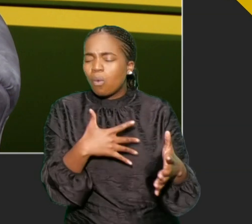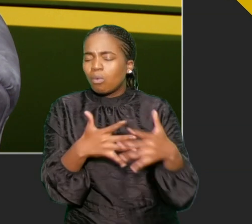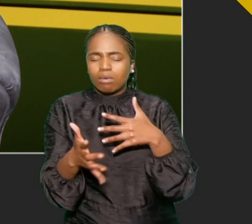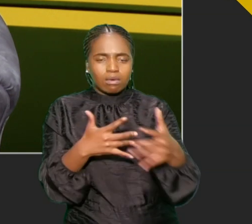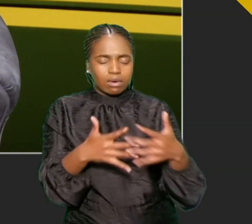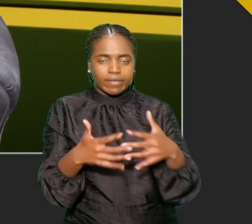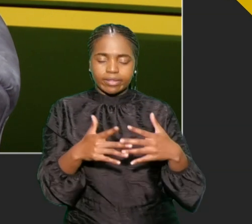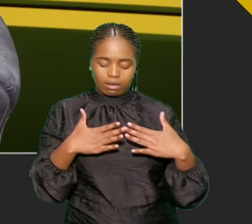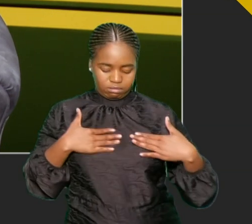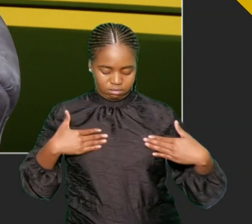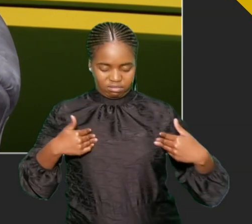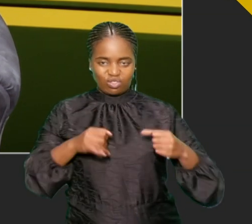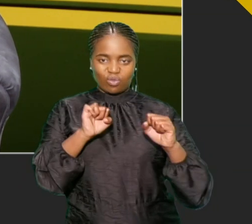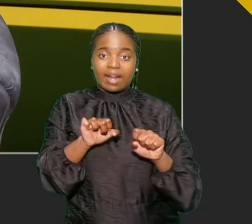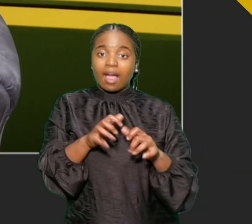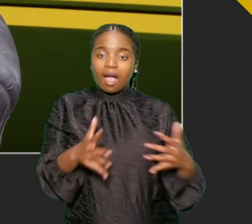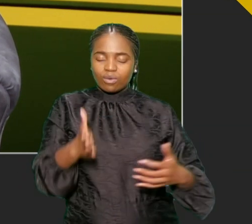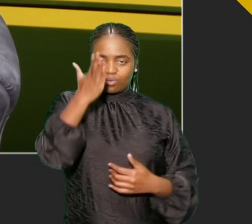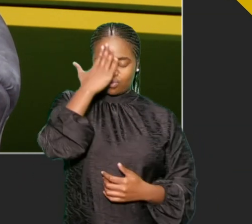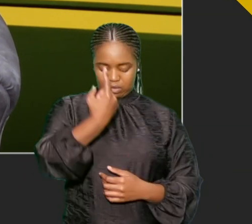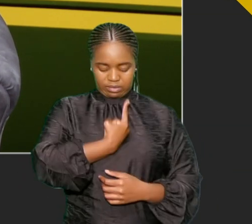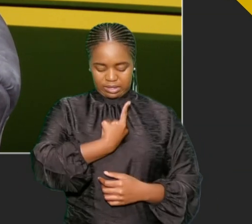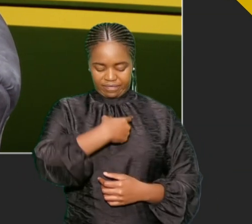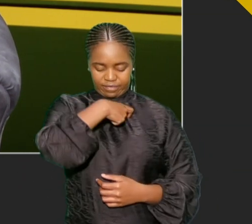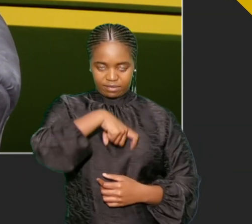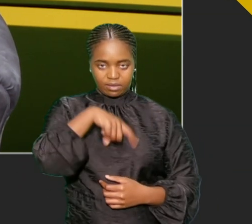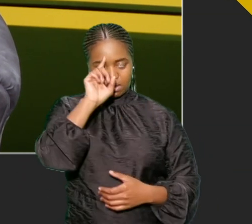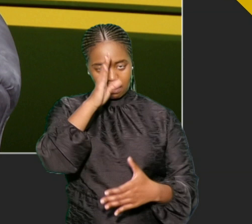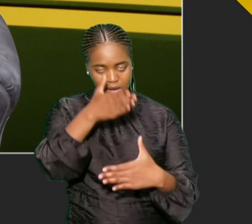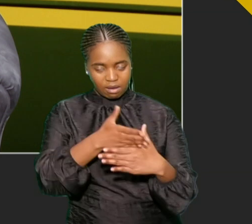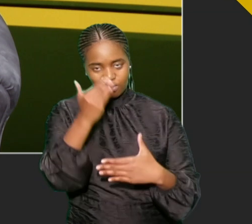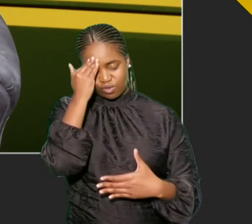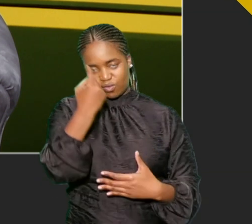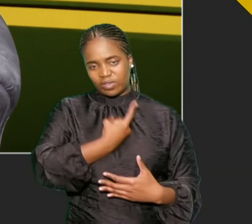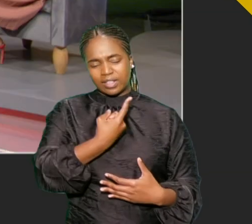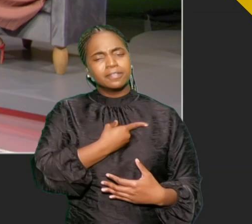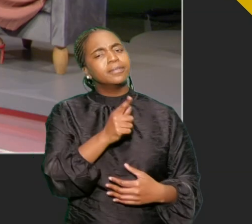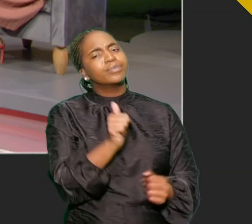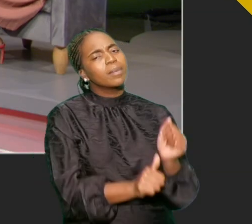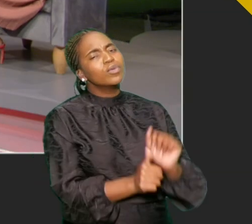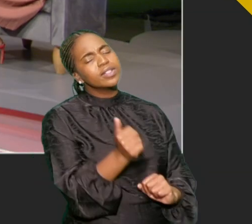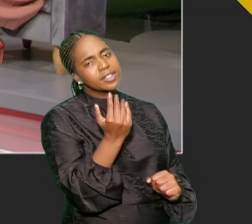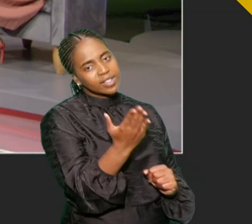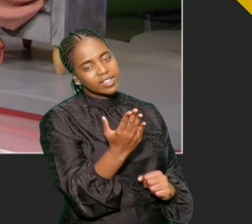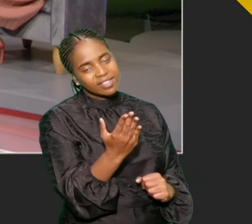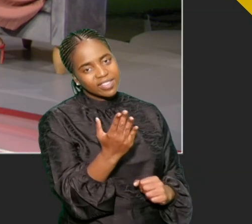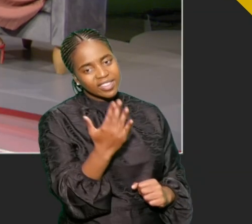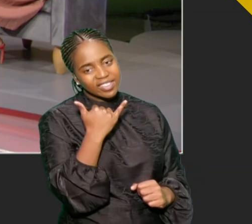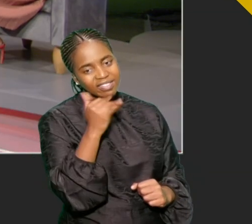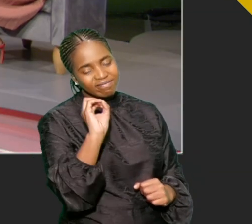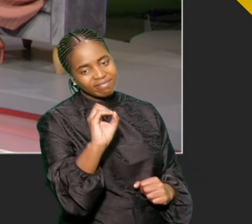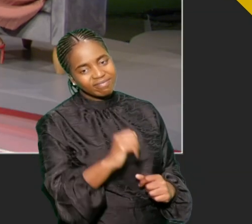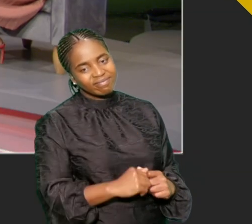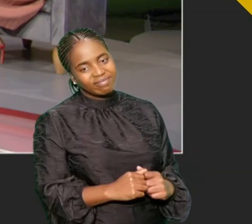Who is still sitting with us and encouraging us and guiding us from a psychological aspect. But Thabang Tlaka, still on the line?